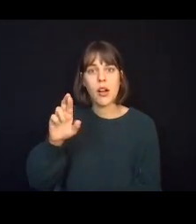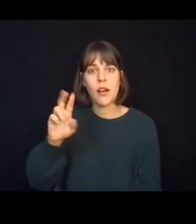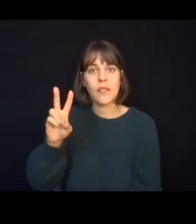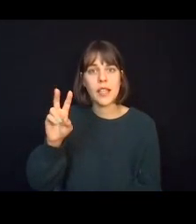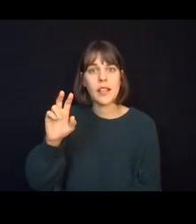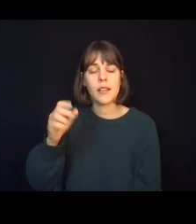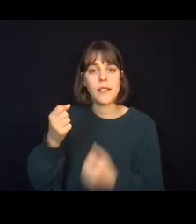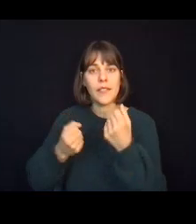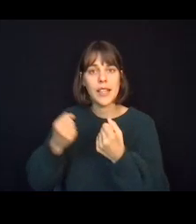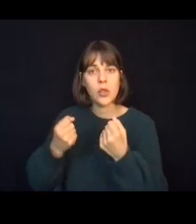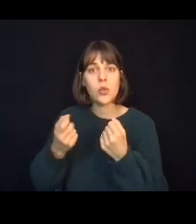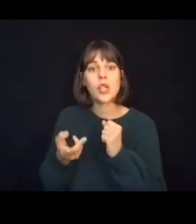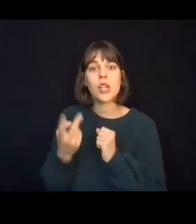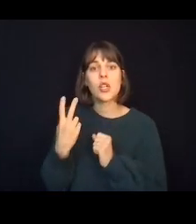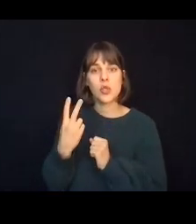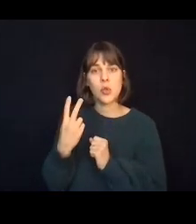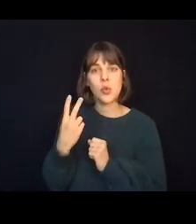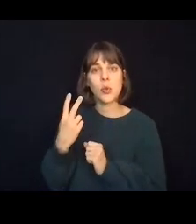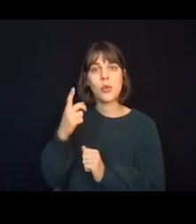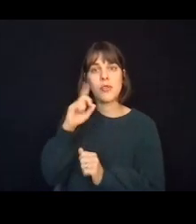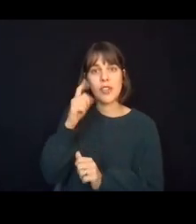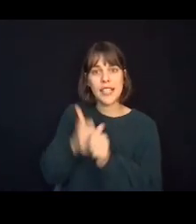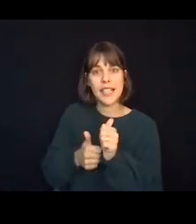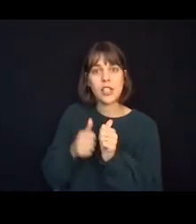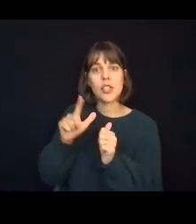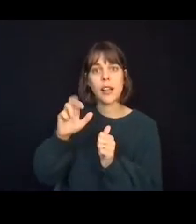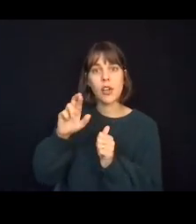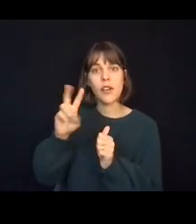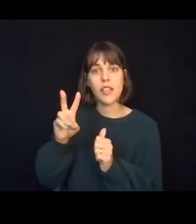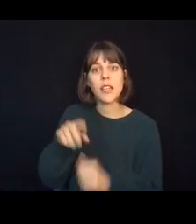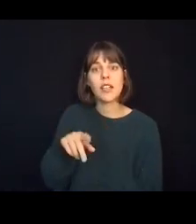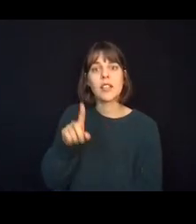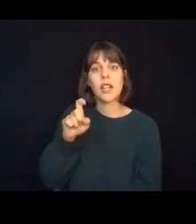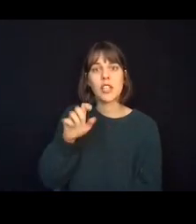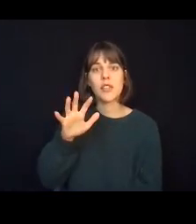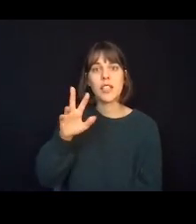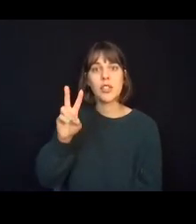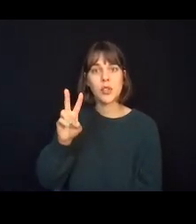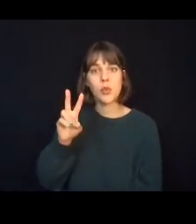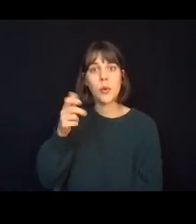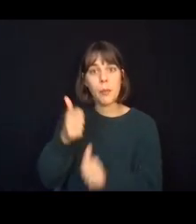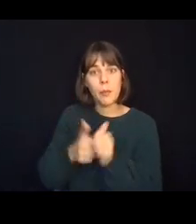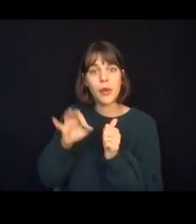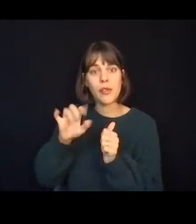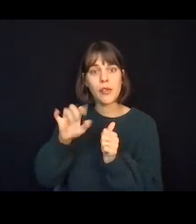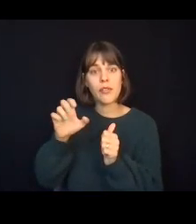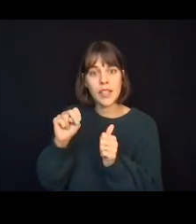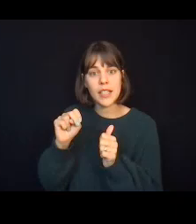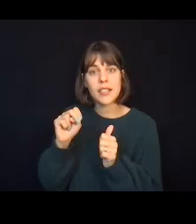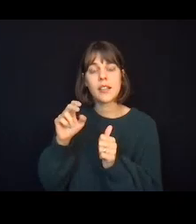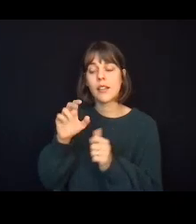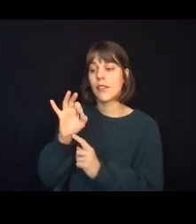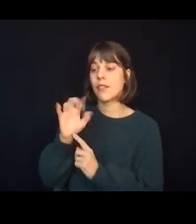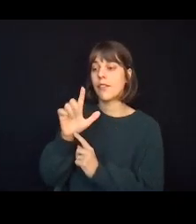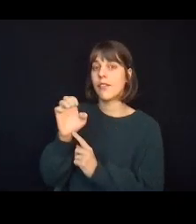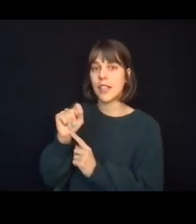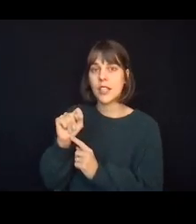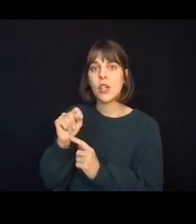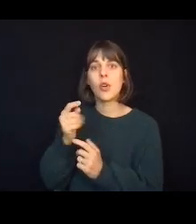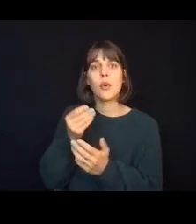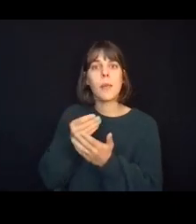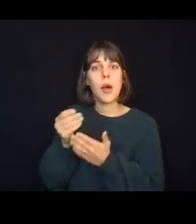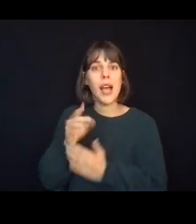There are 2 inverters per LRV. There's 152 per fleet. We purchased 80 back in 2017 for half of the fleet, and we would like